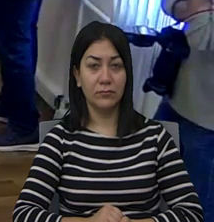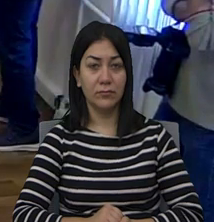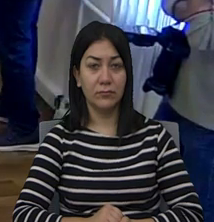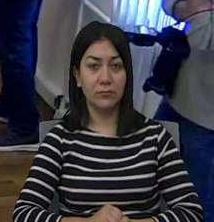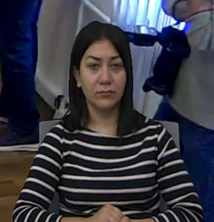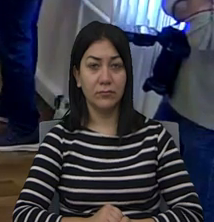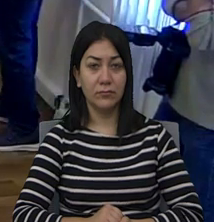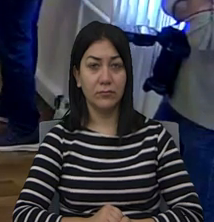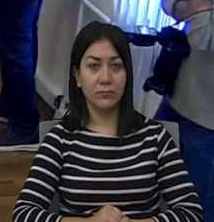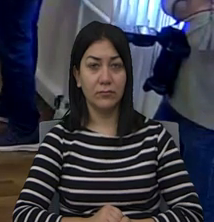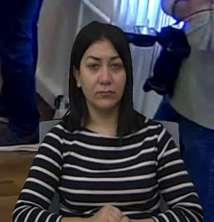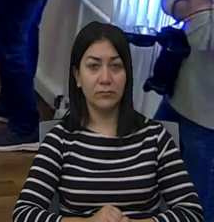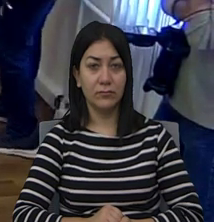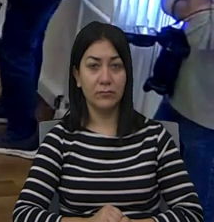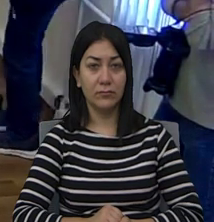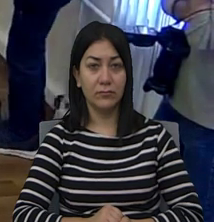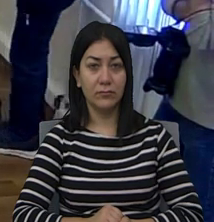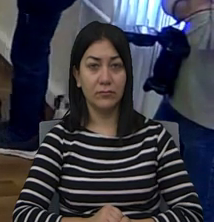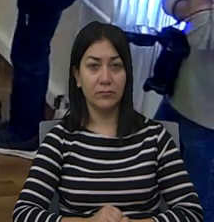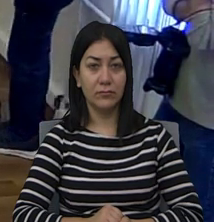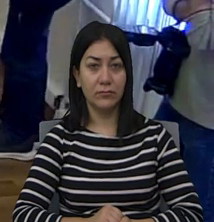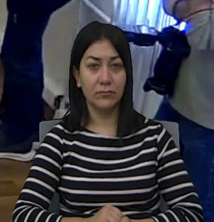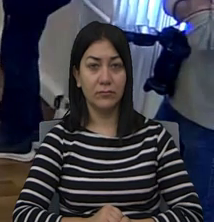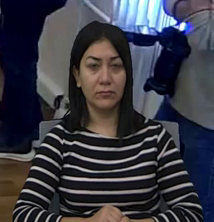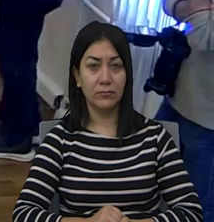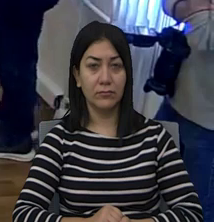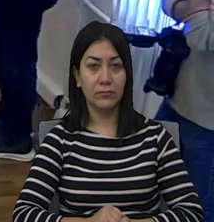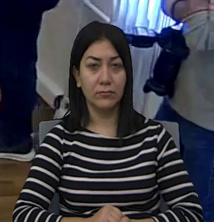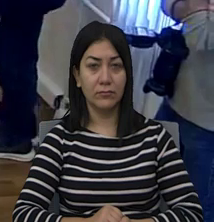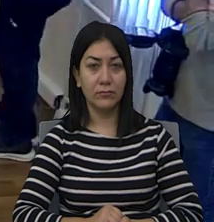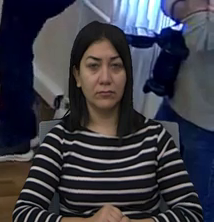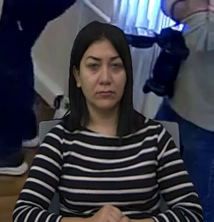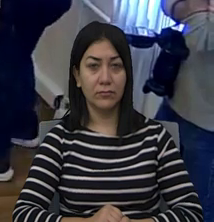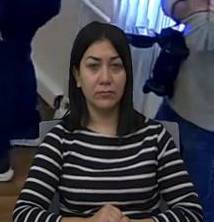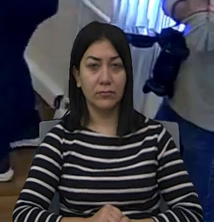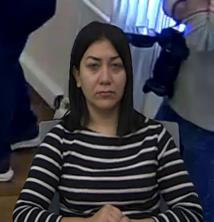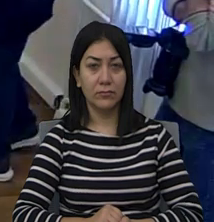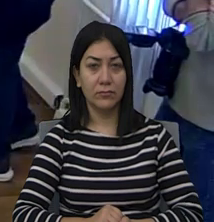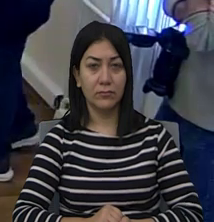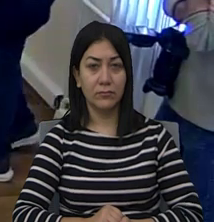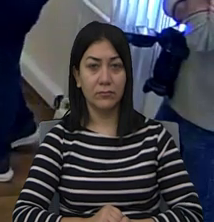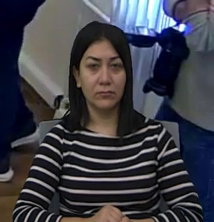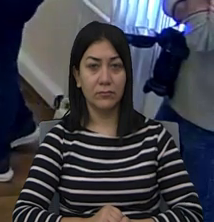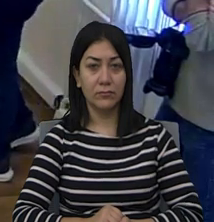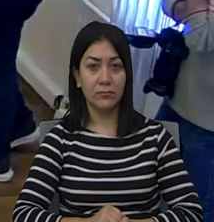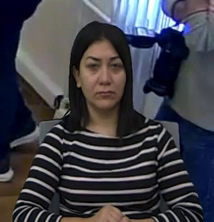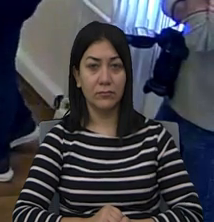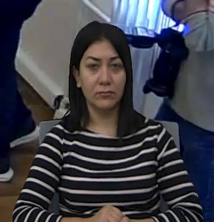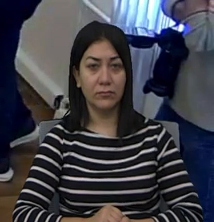the elections, they live every day, they live up to this principle, and they have this